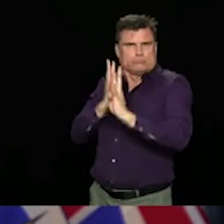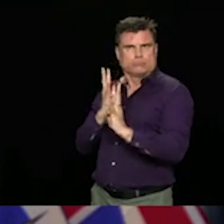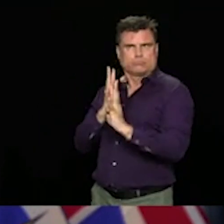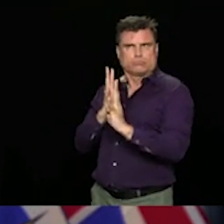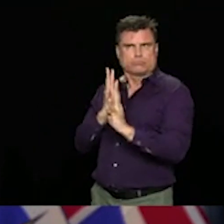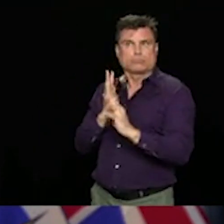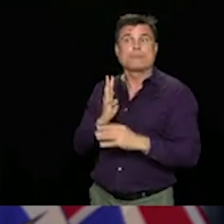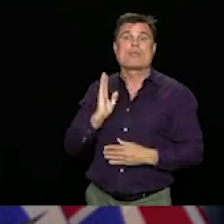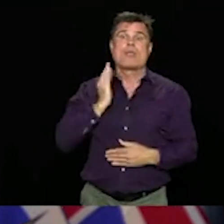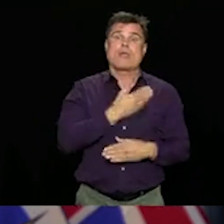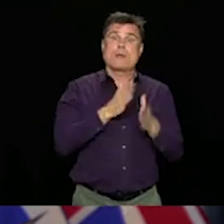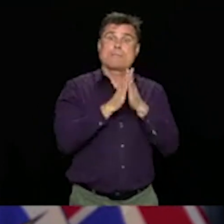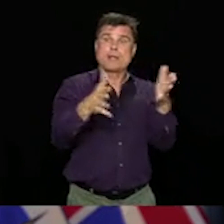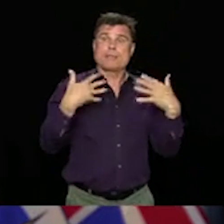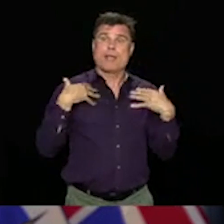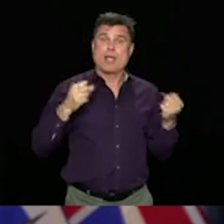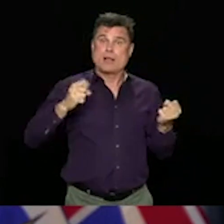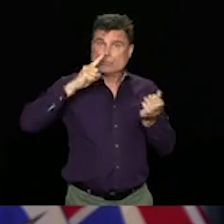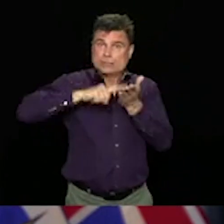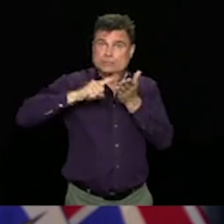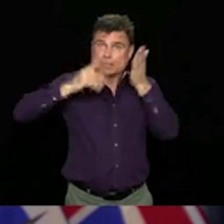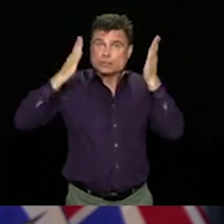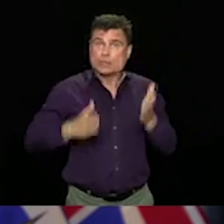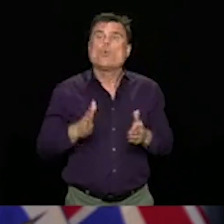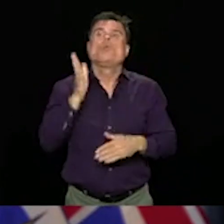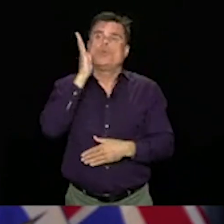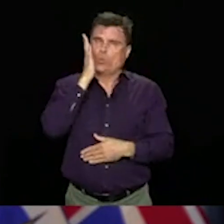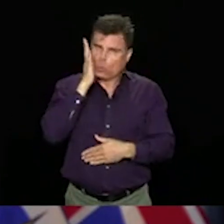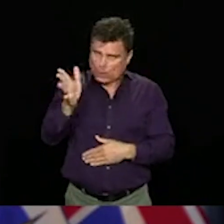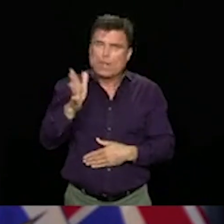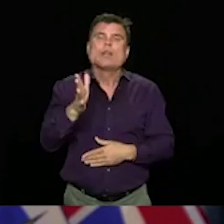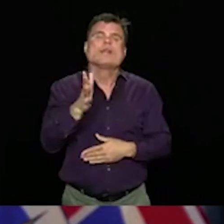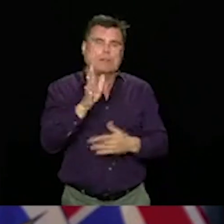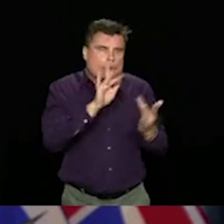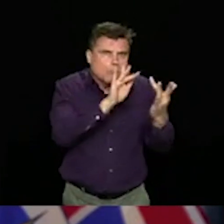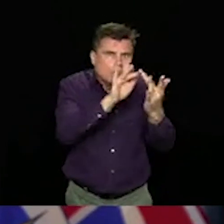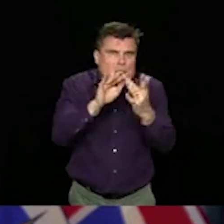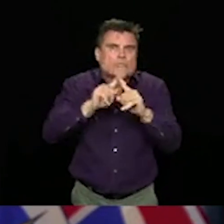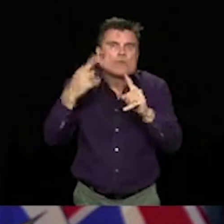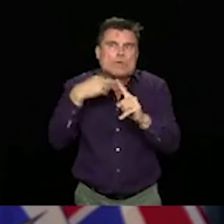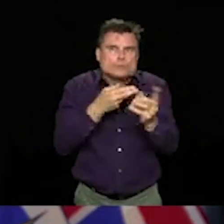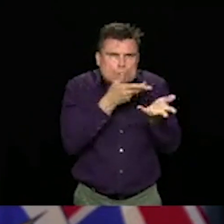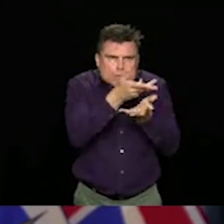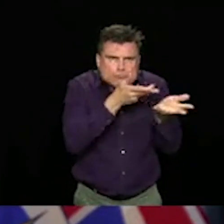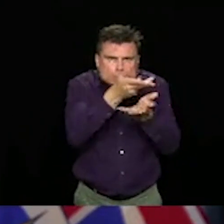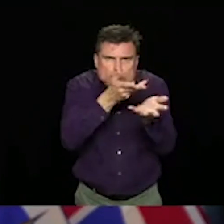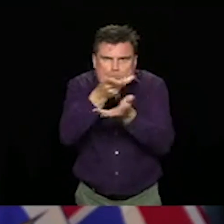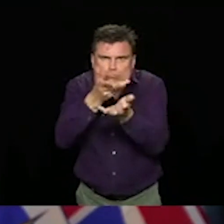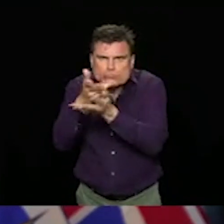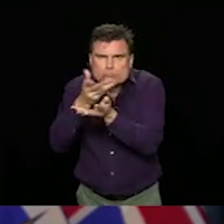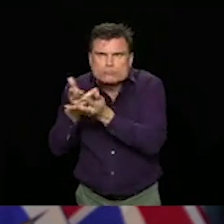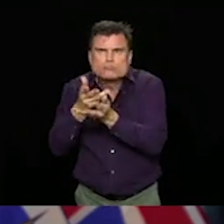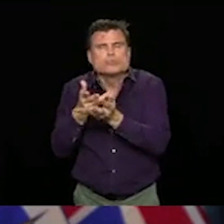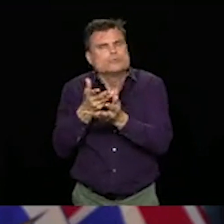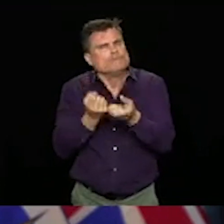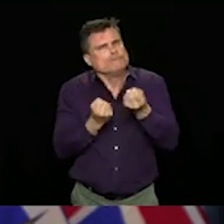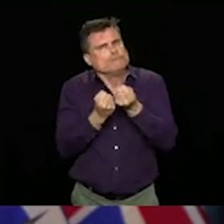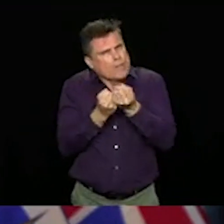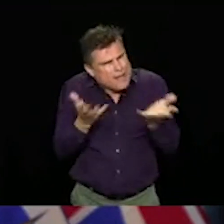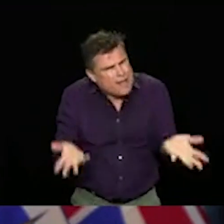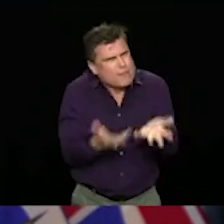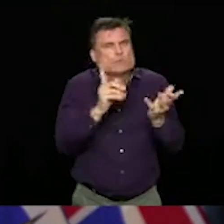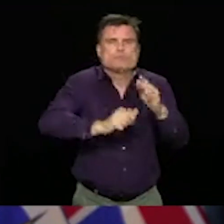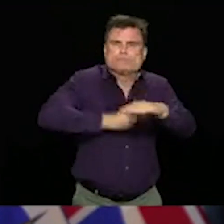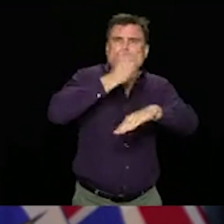be working with the restaurants around the province to make sure that they get implemented. I also want to talk a little bit about some